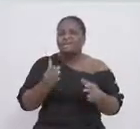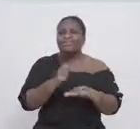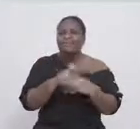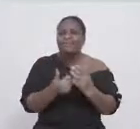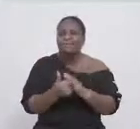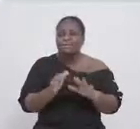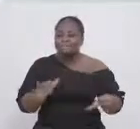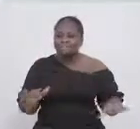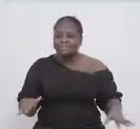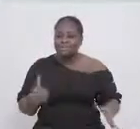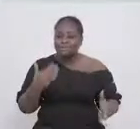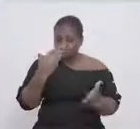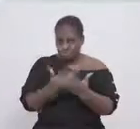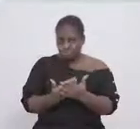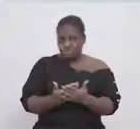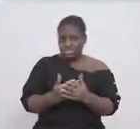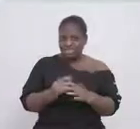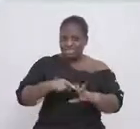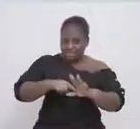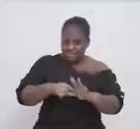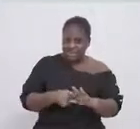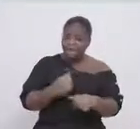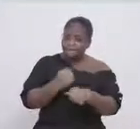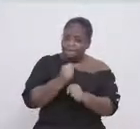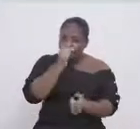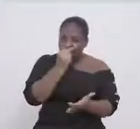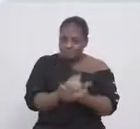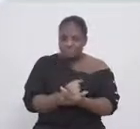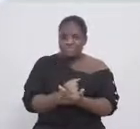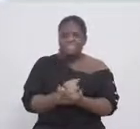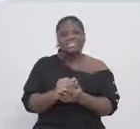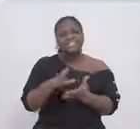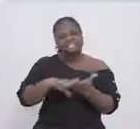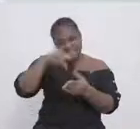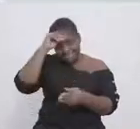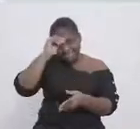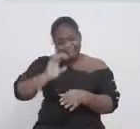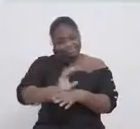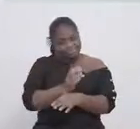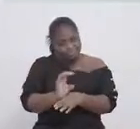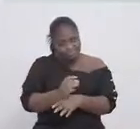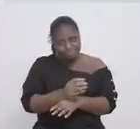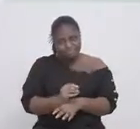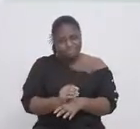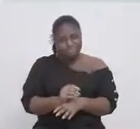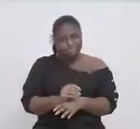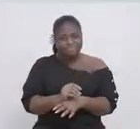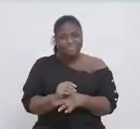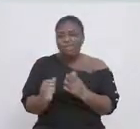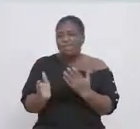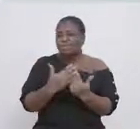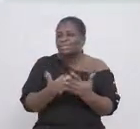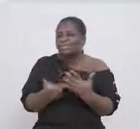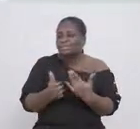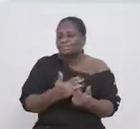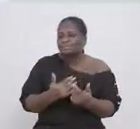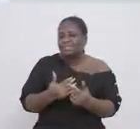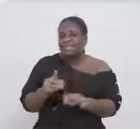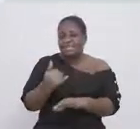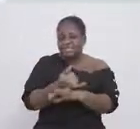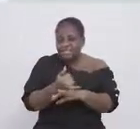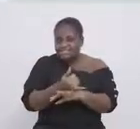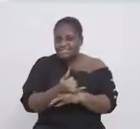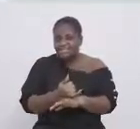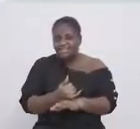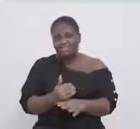especially a digital advantage by making sure that they learn to code, and give yourself opportunities to thrive in whatever industry by making sure